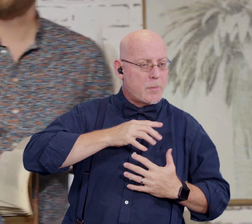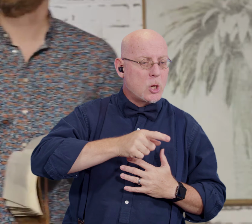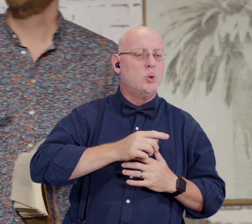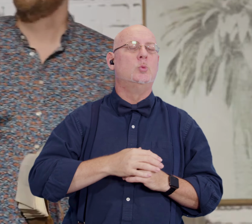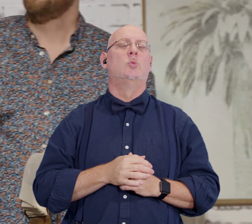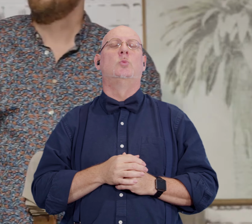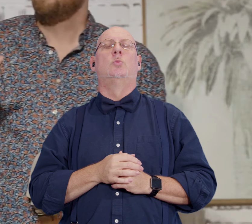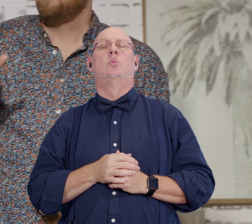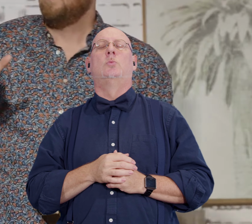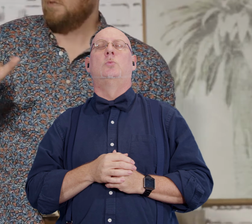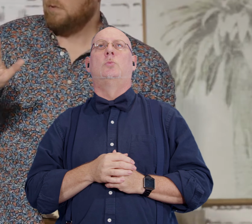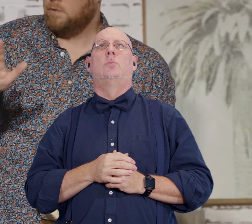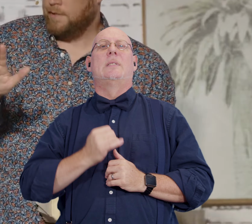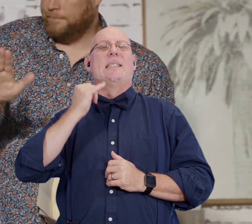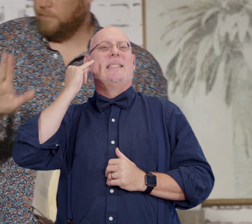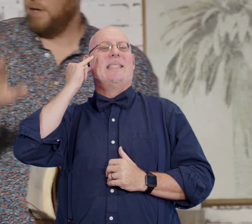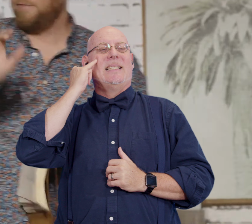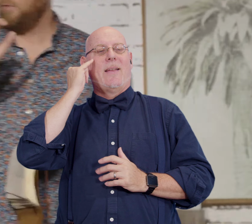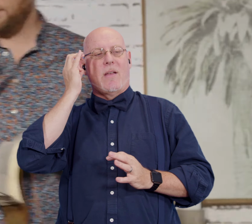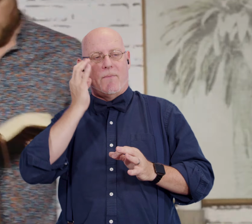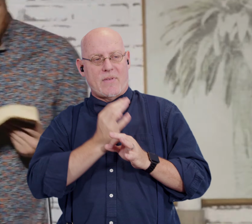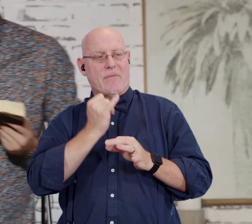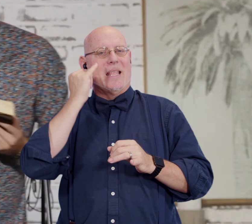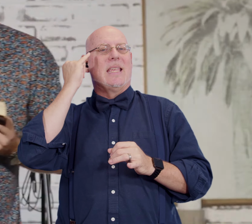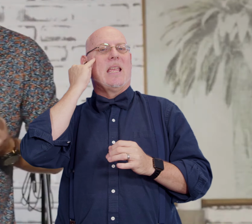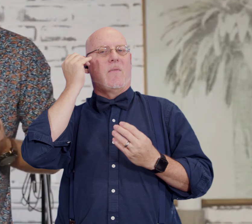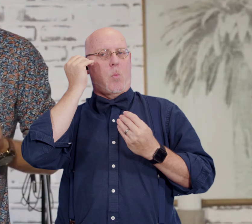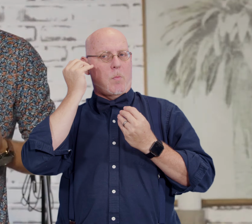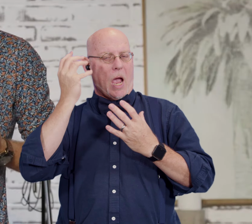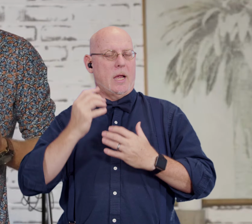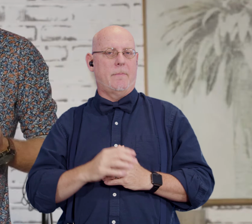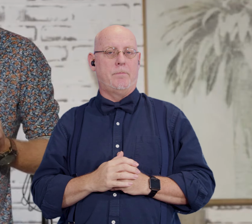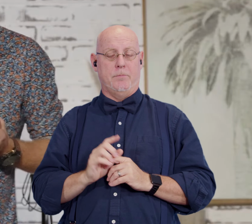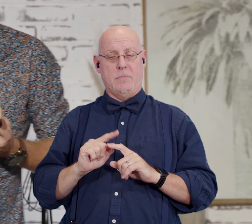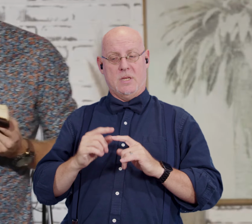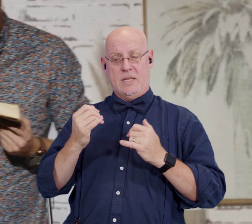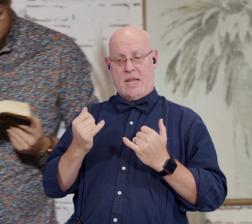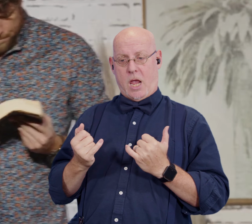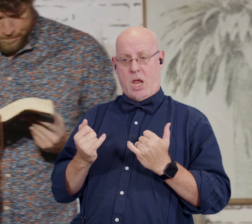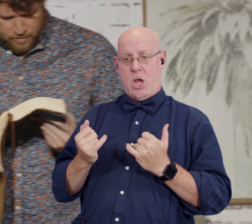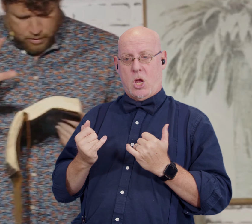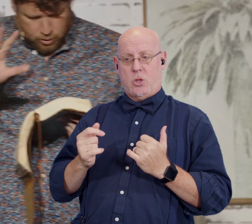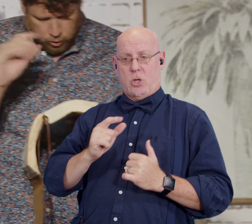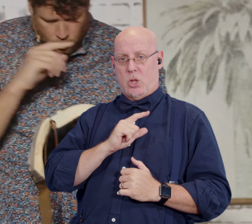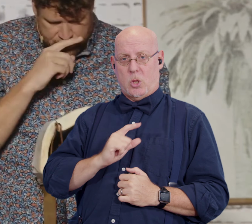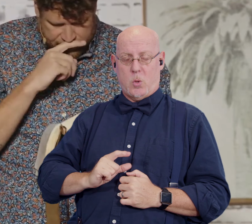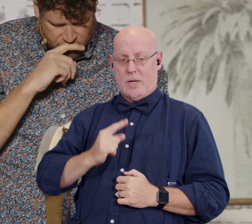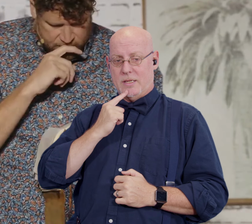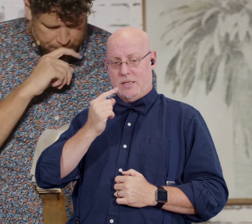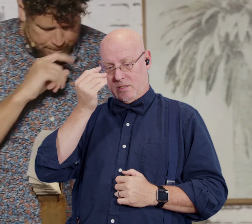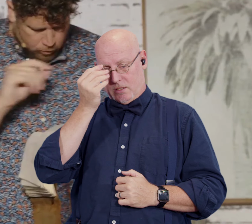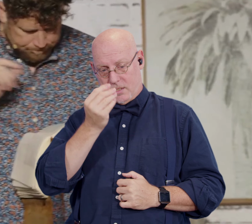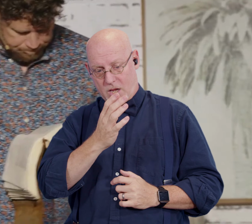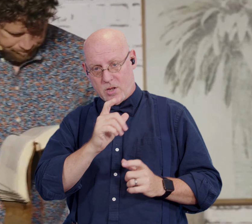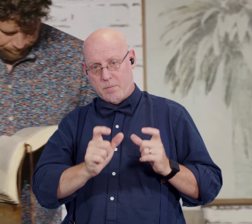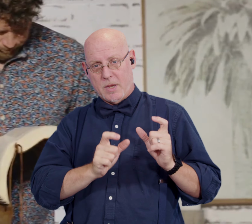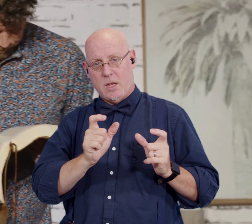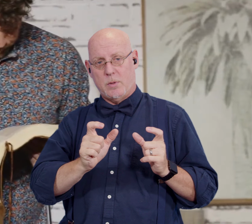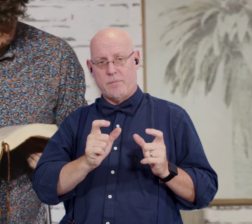among you if you're faithful, if you obey. But now the Lord says to his